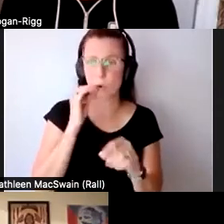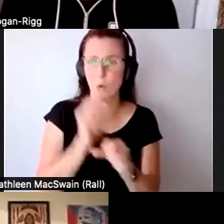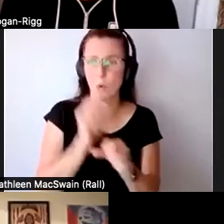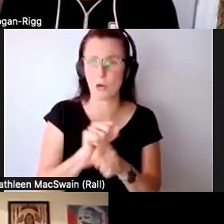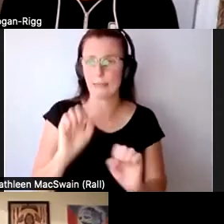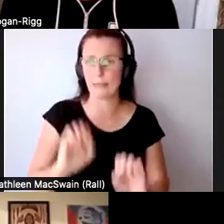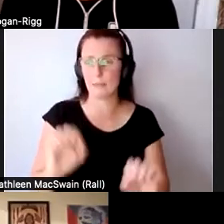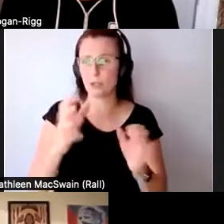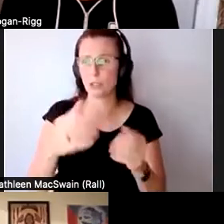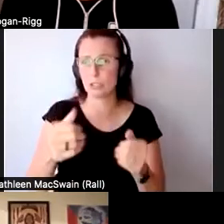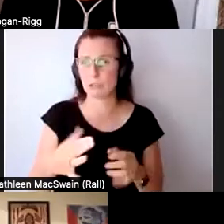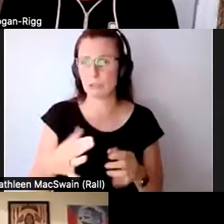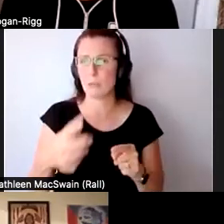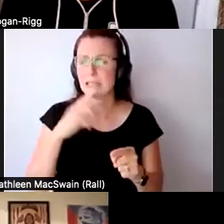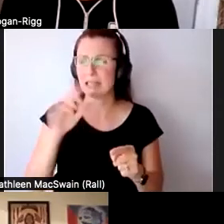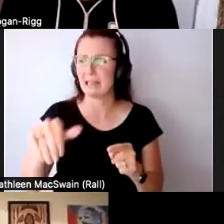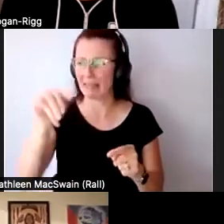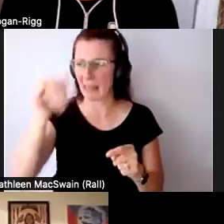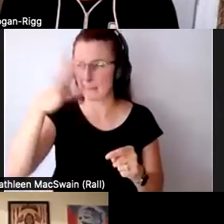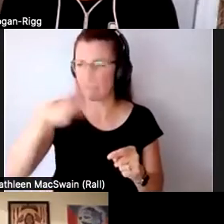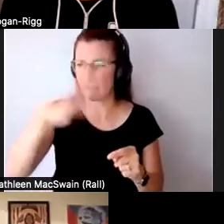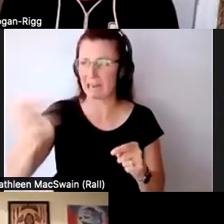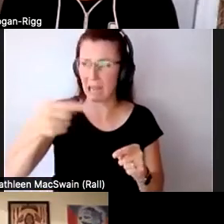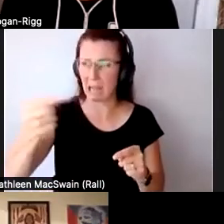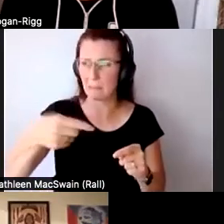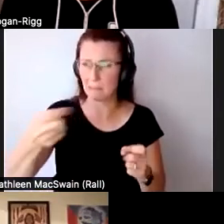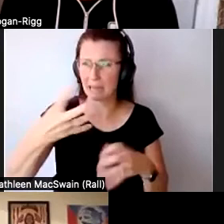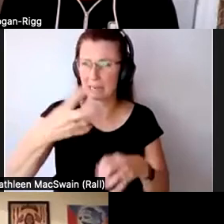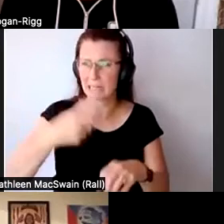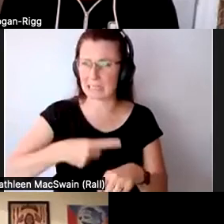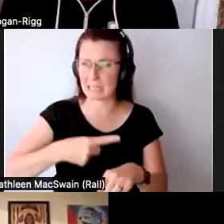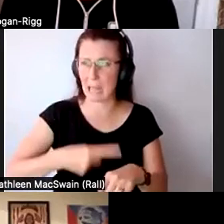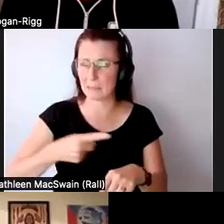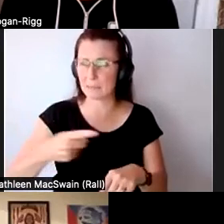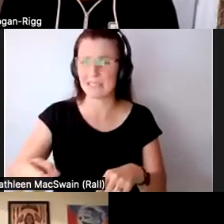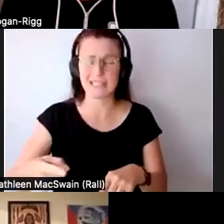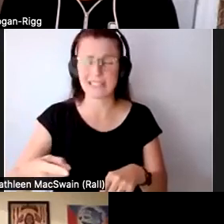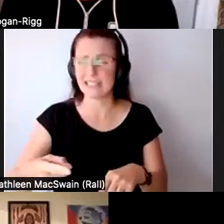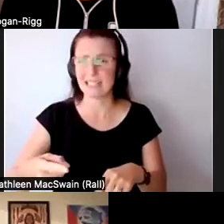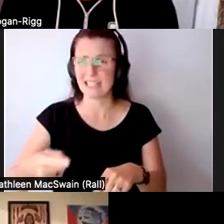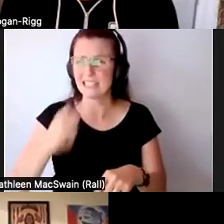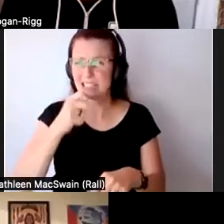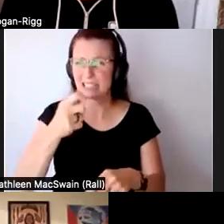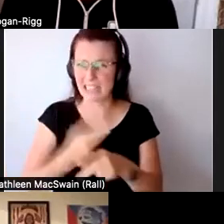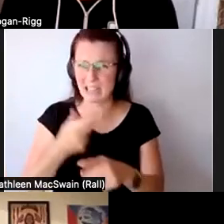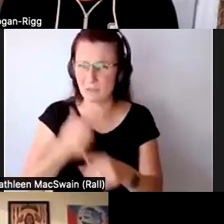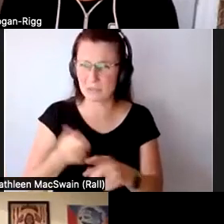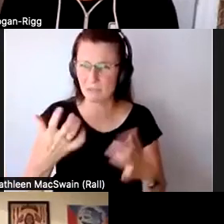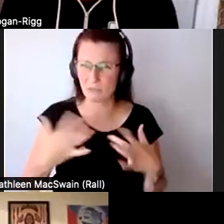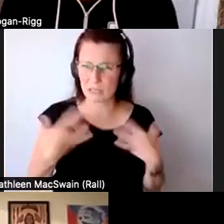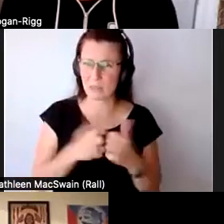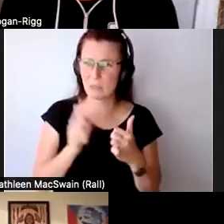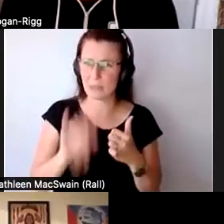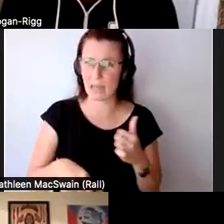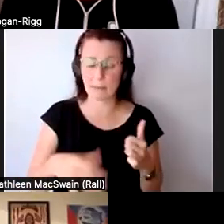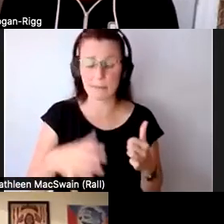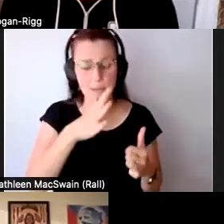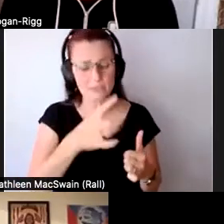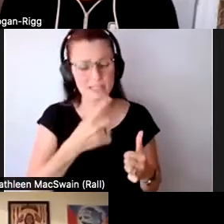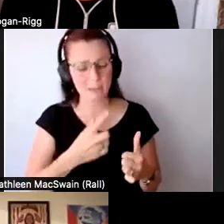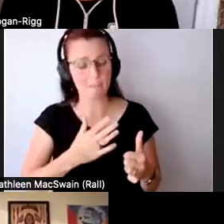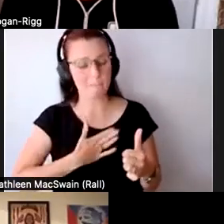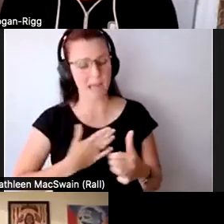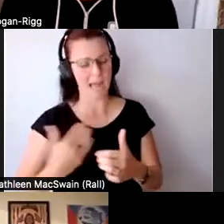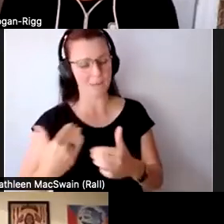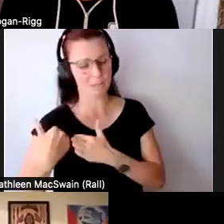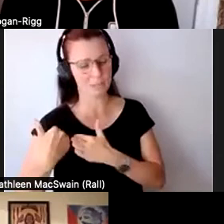taking care of him? And she goes, it's my responsibility to care for himself until he's ready to care for himself. And it's something that stuck with me for years. And